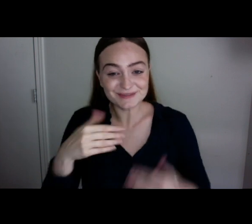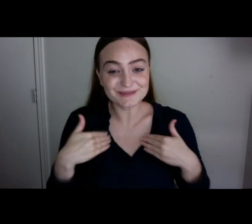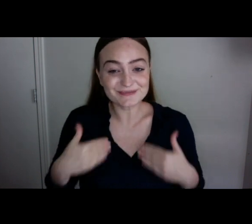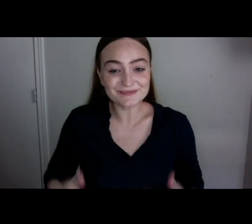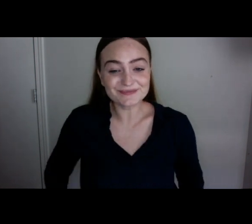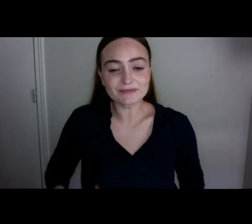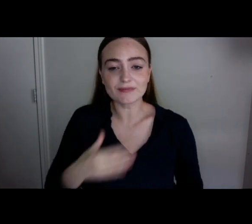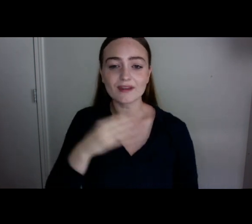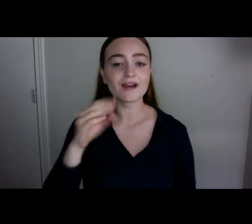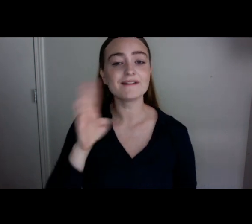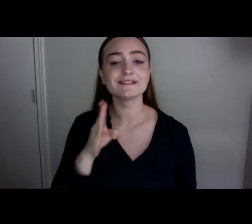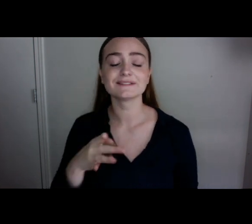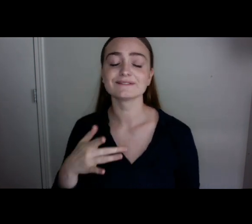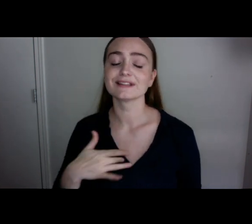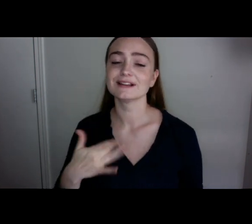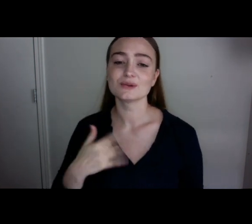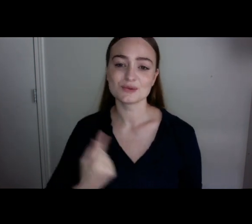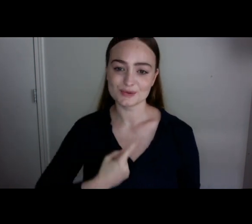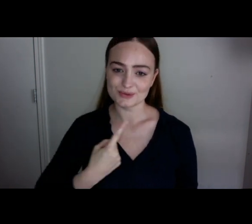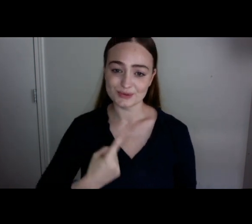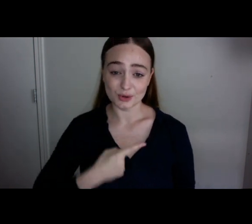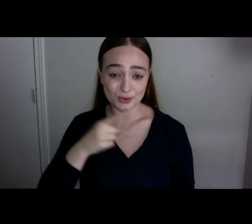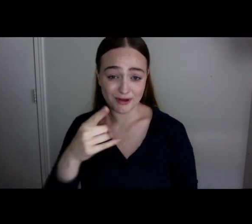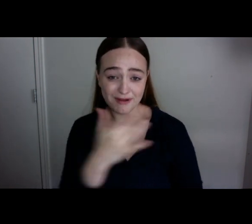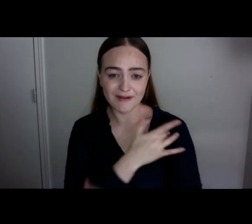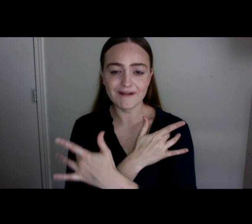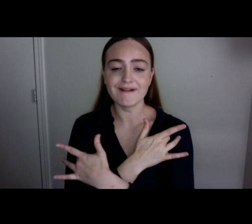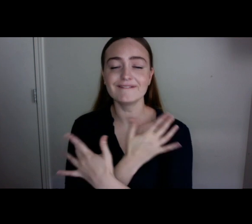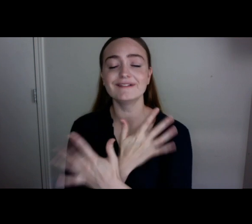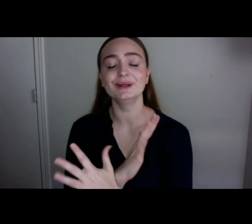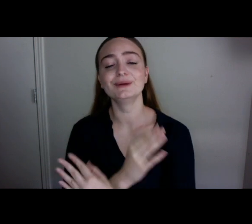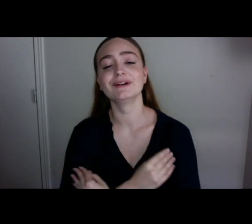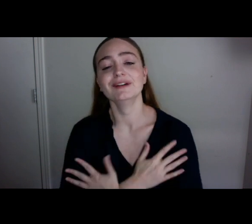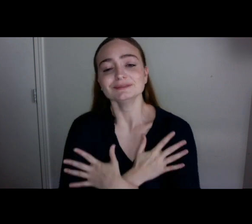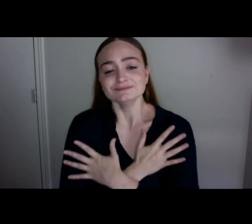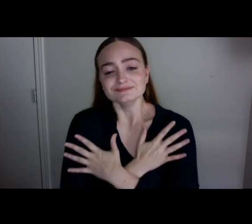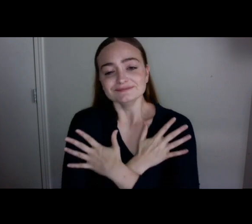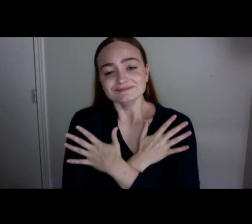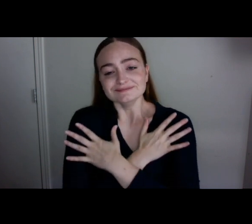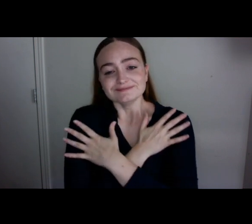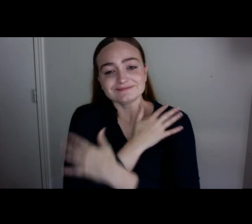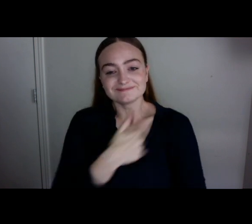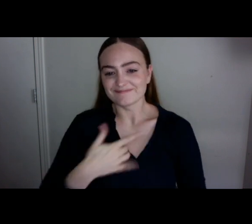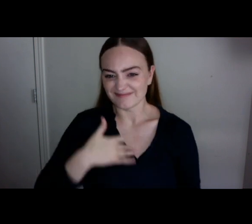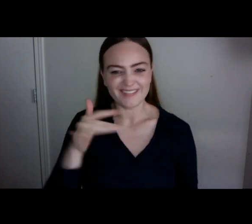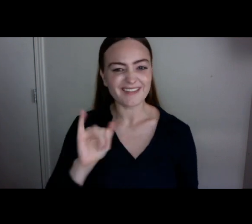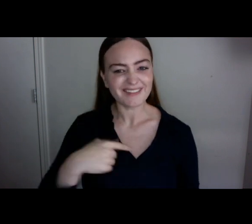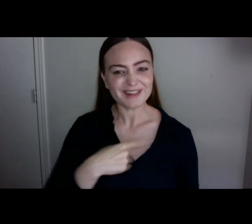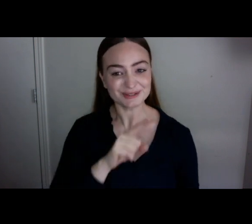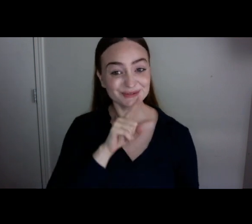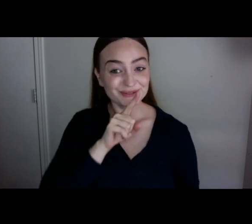of stone. And able to actually feel. I feeling like I'm flesh and bone and